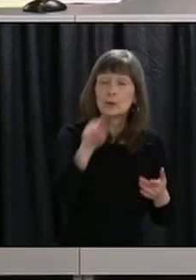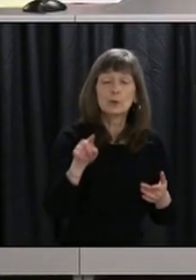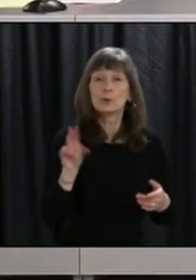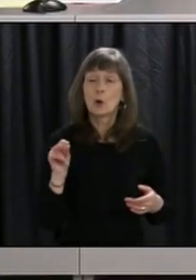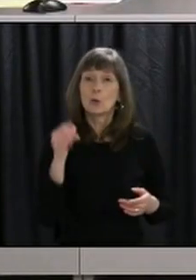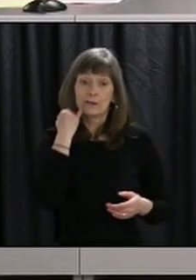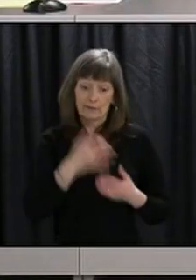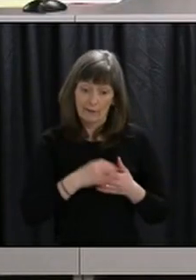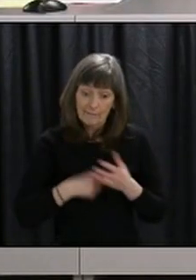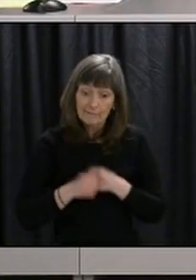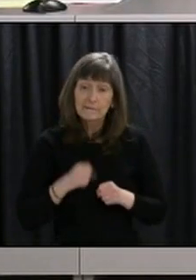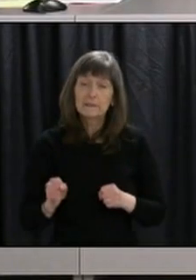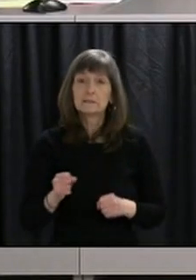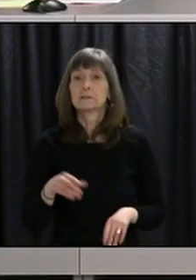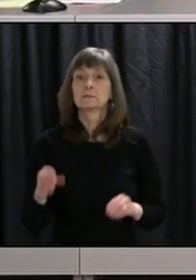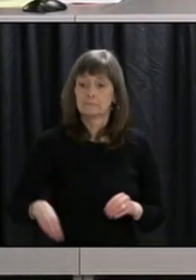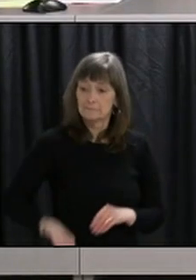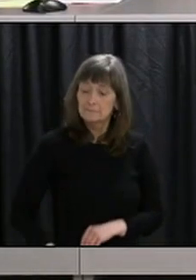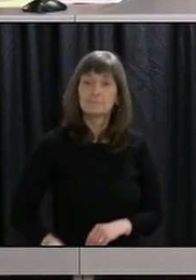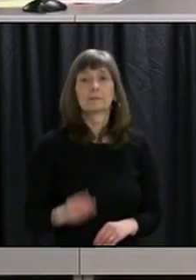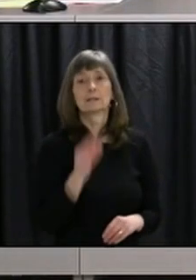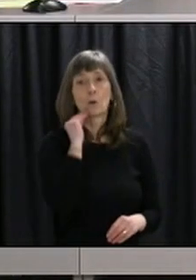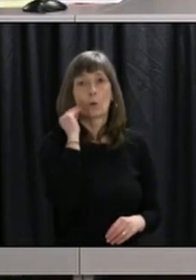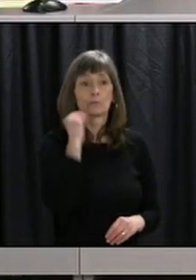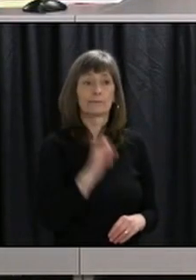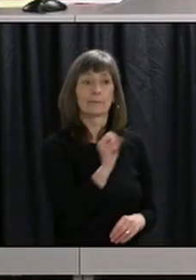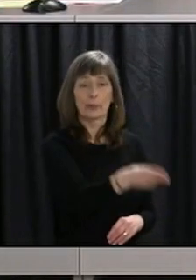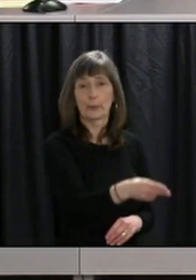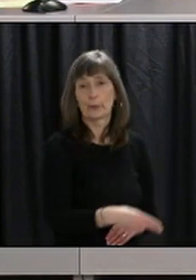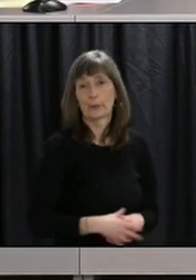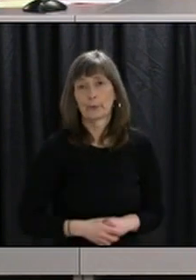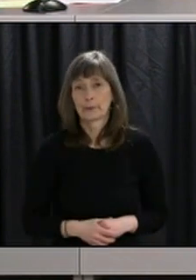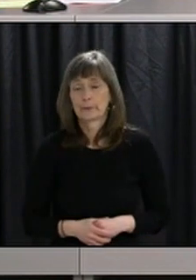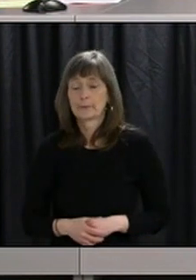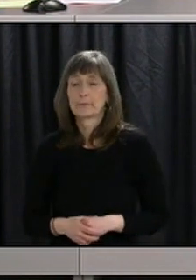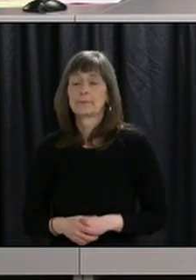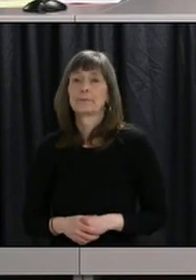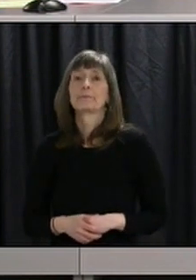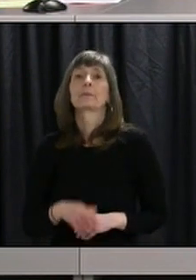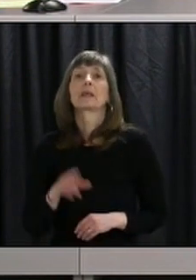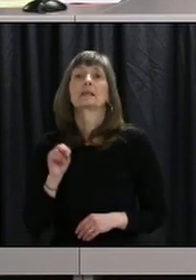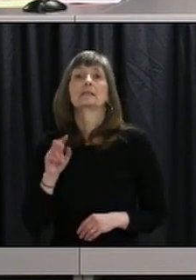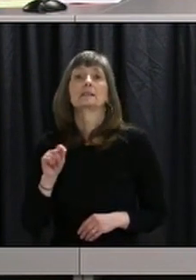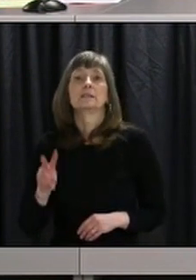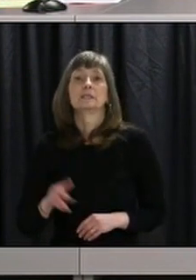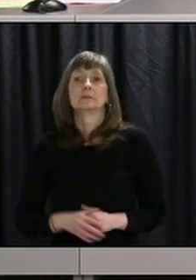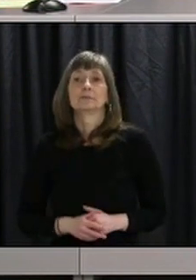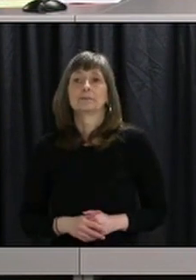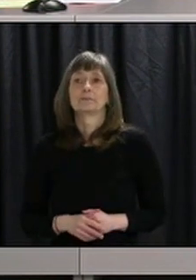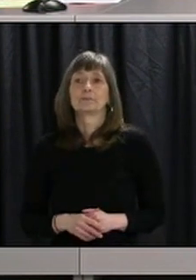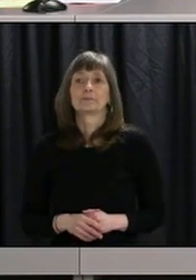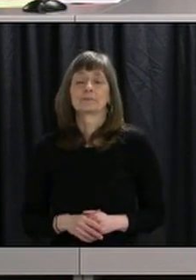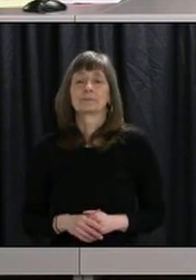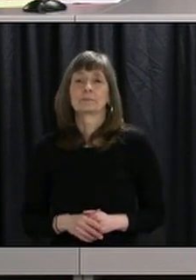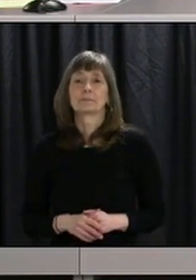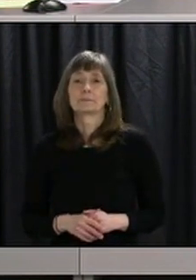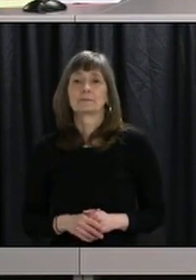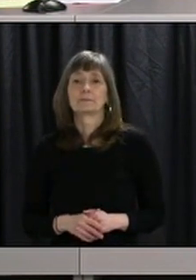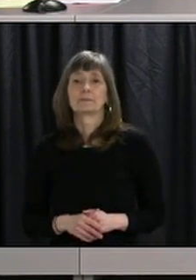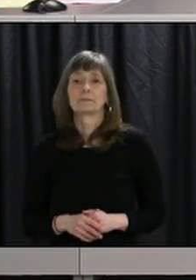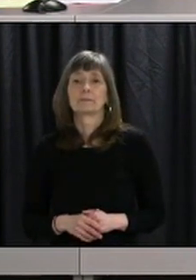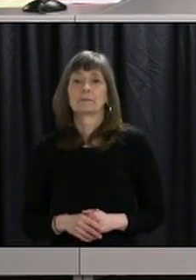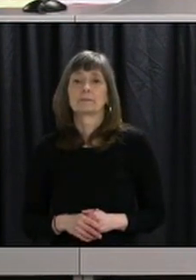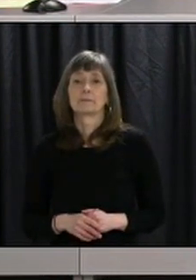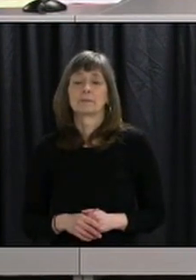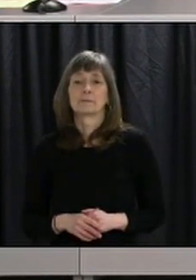Yeah, thank you. Our next questions are from Kellyanne Roberts of NTV News. Please go ahead. Thank you.